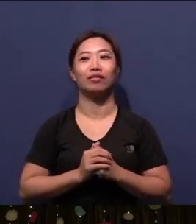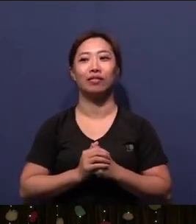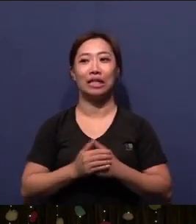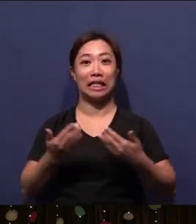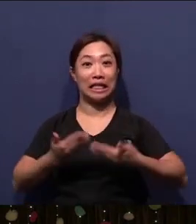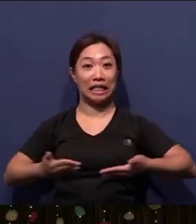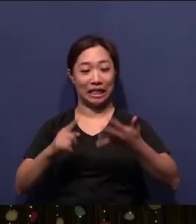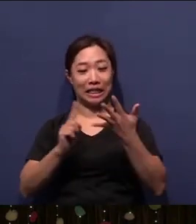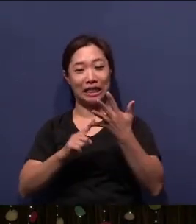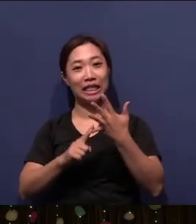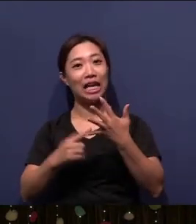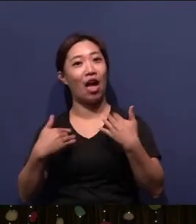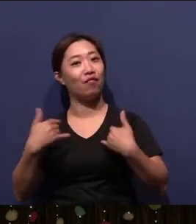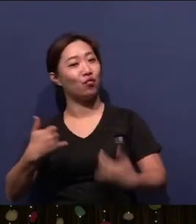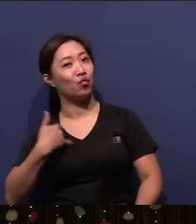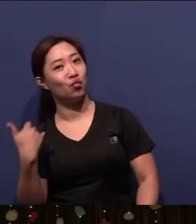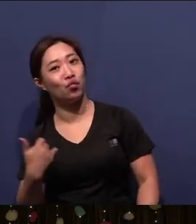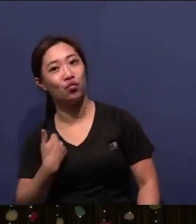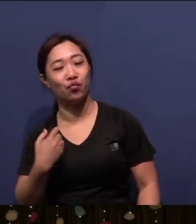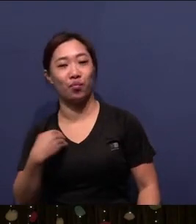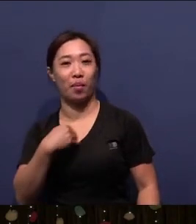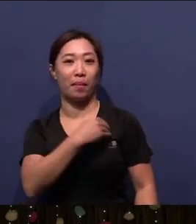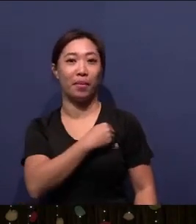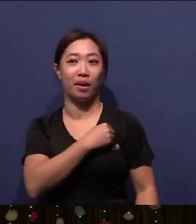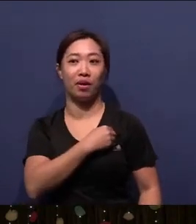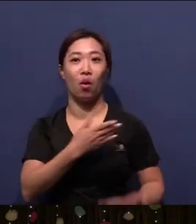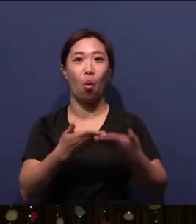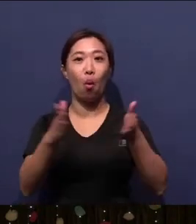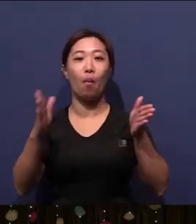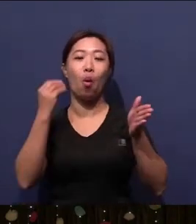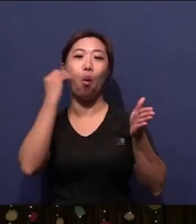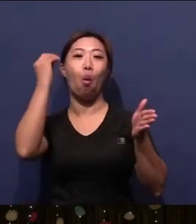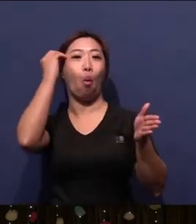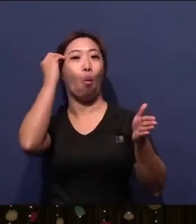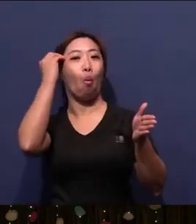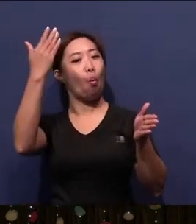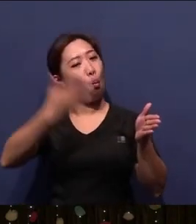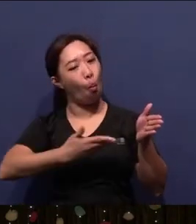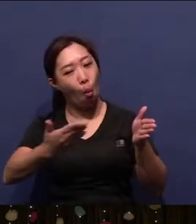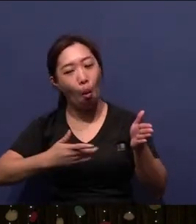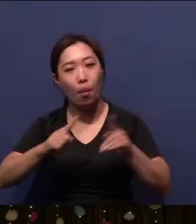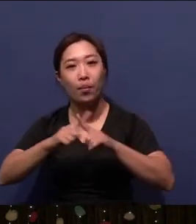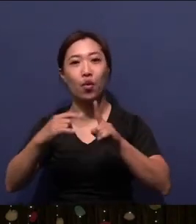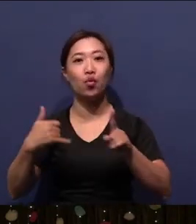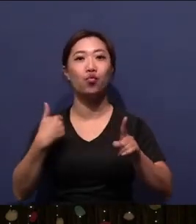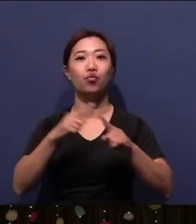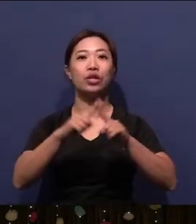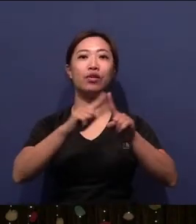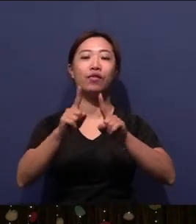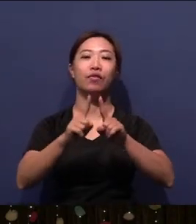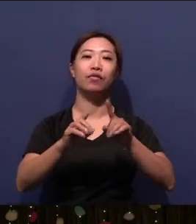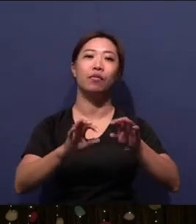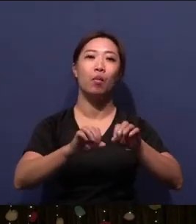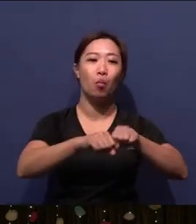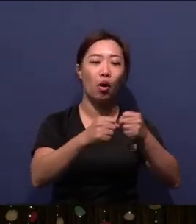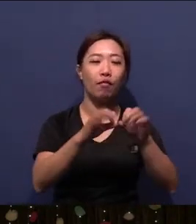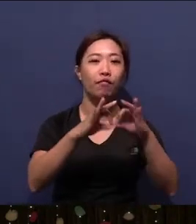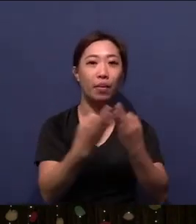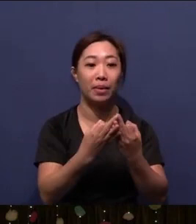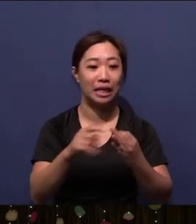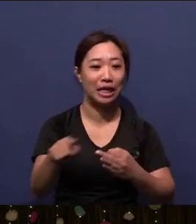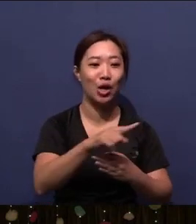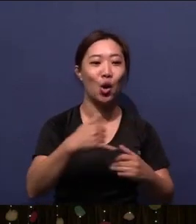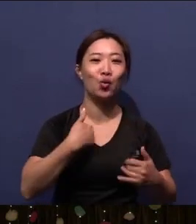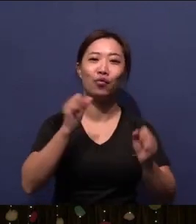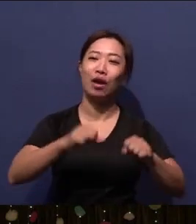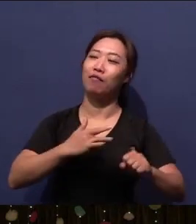We even hear of a youth, a member, who opened up their homes to welcome youths from broken families so that these youths feel